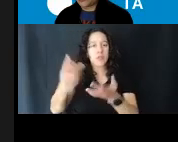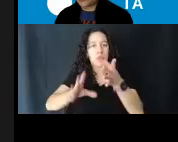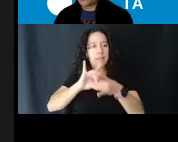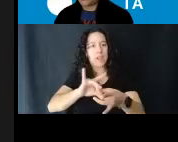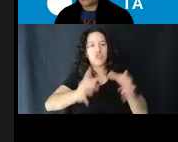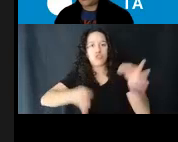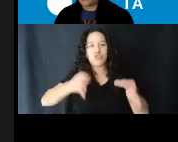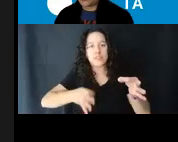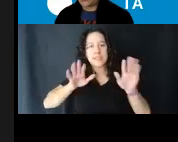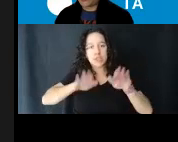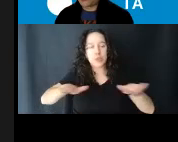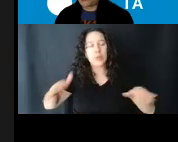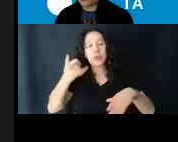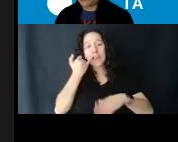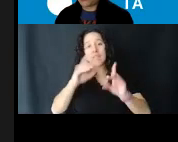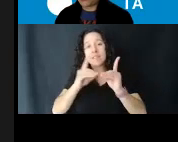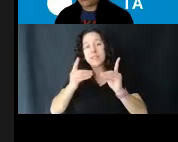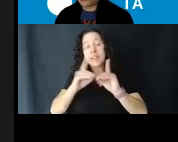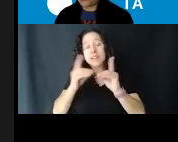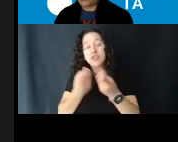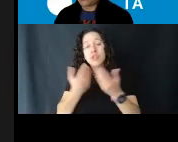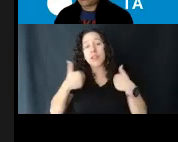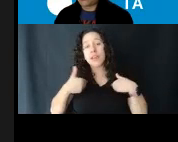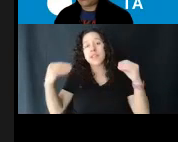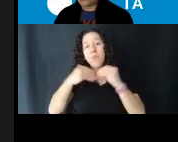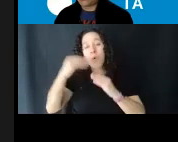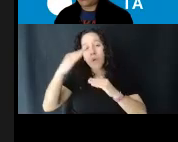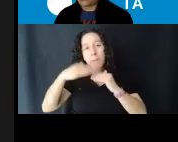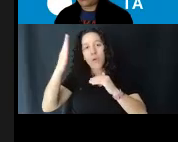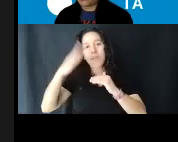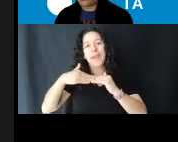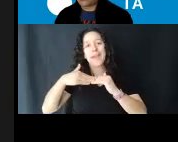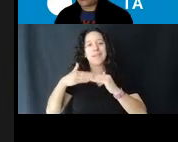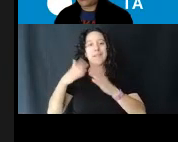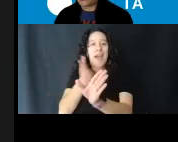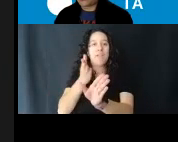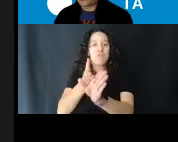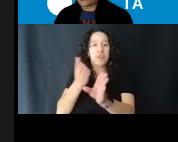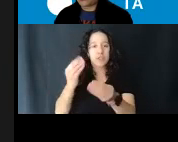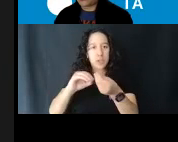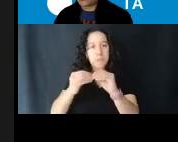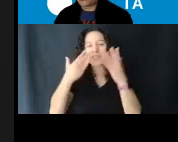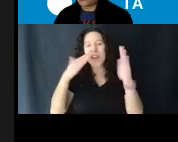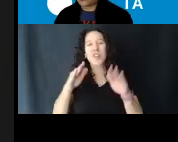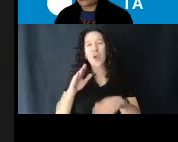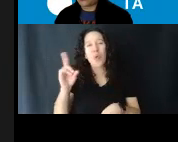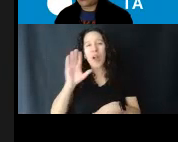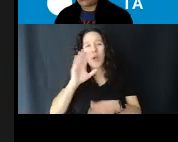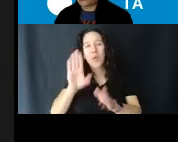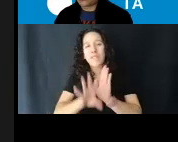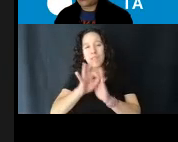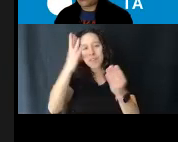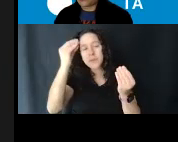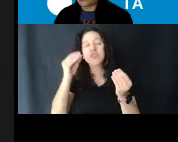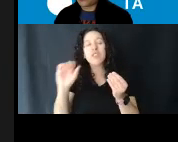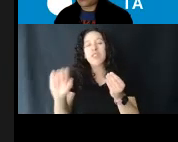a district has more than average amount. That wasn't I don't know if you know where to you can point me in what direction. All the other things I could